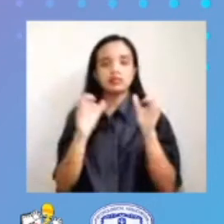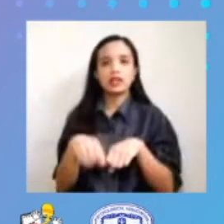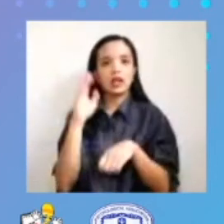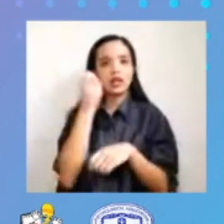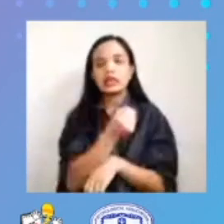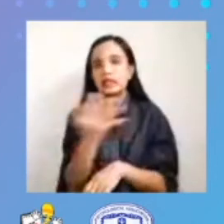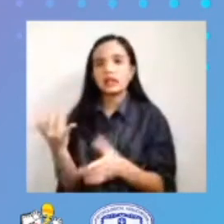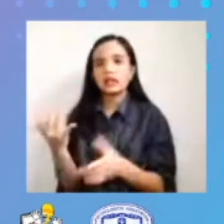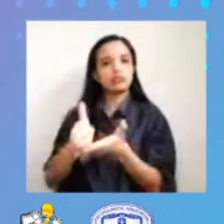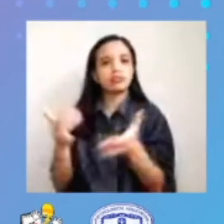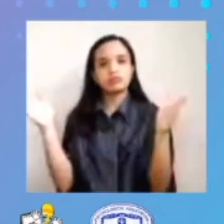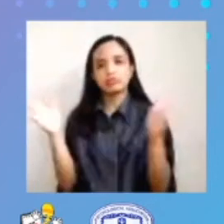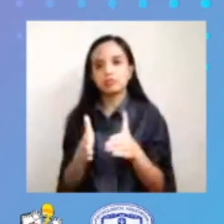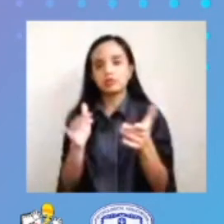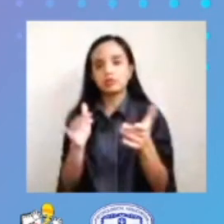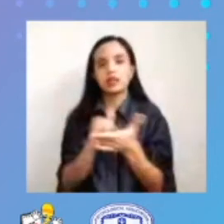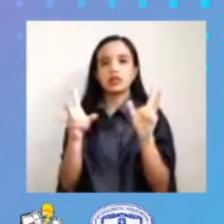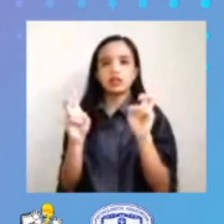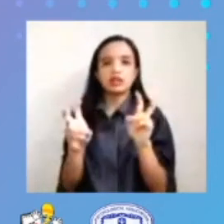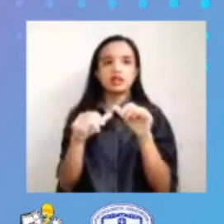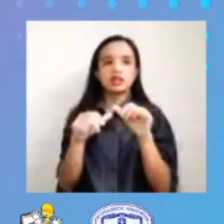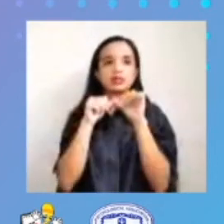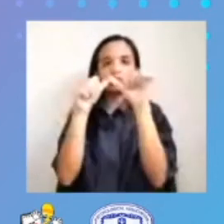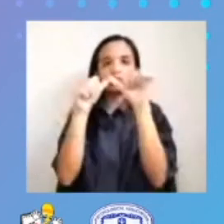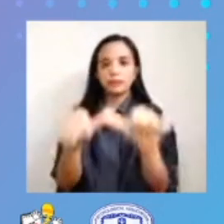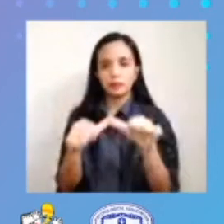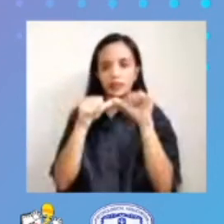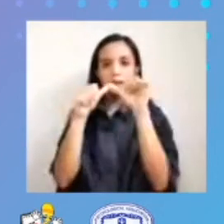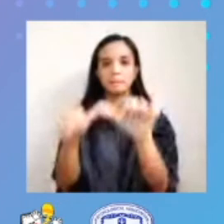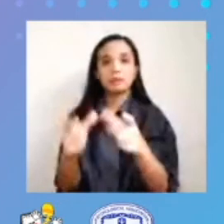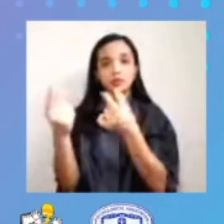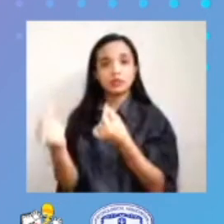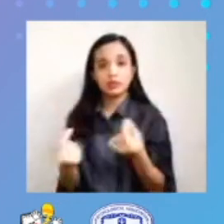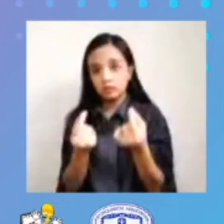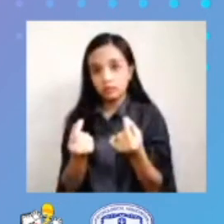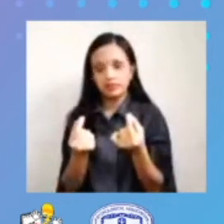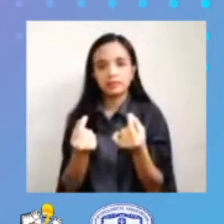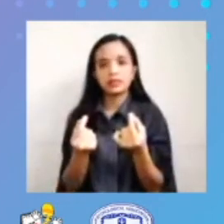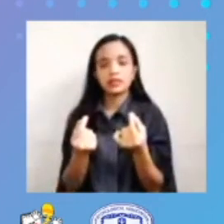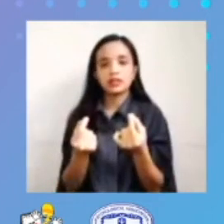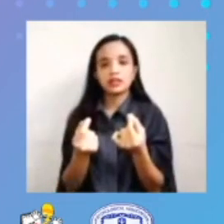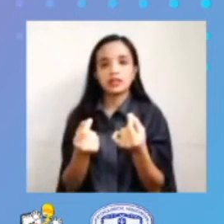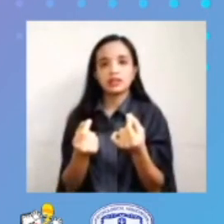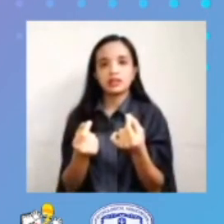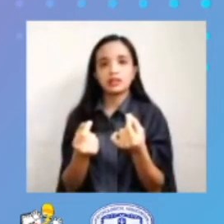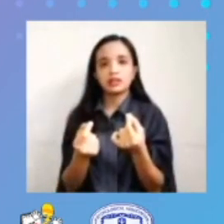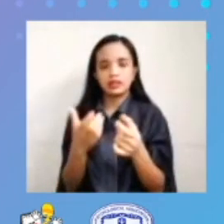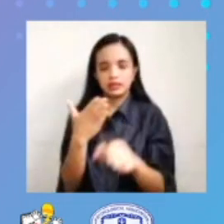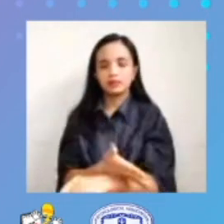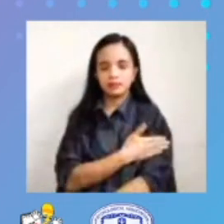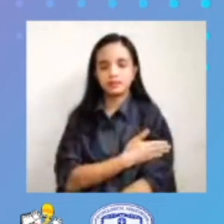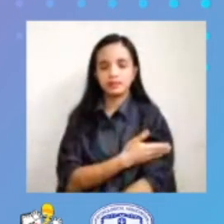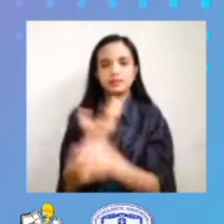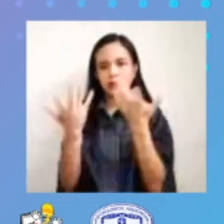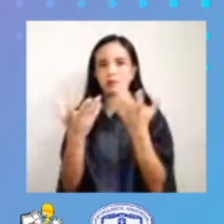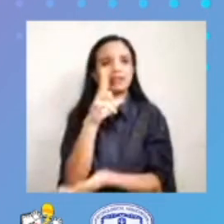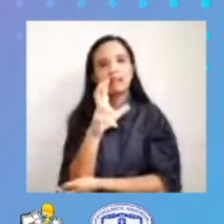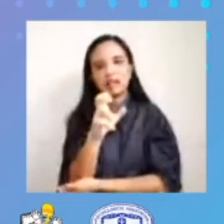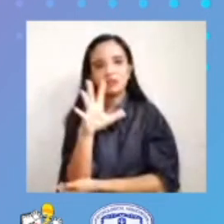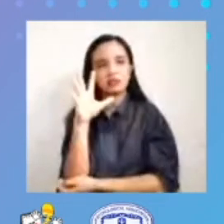estimates. Okay, so estimates po talaga. Pero sabihin natin, plus minus 100 calories, that's actually a rather good estimate